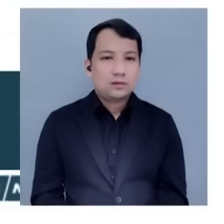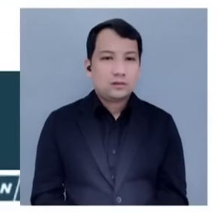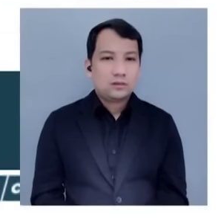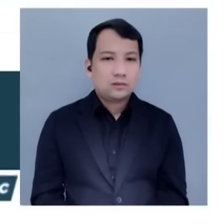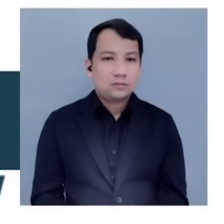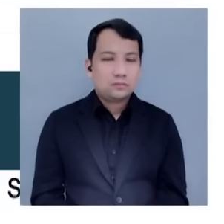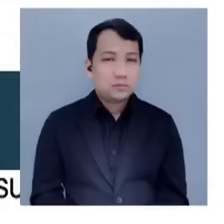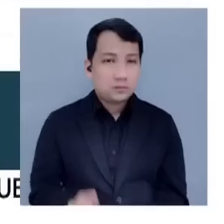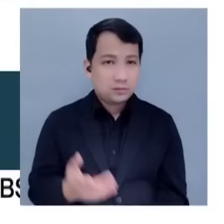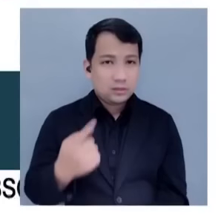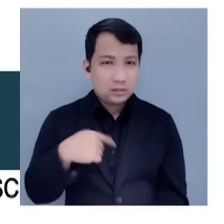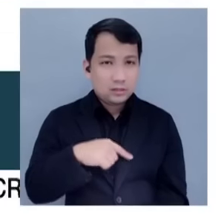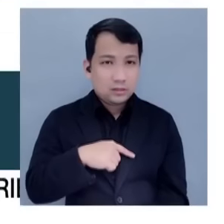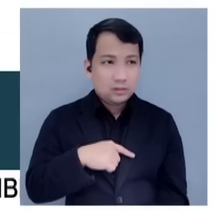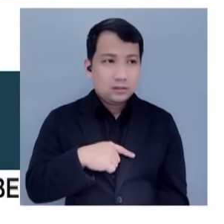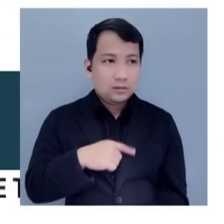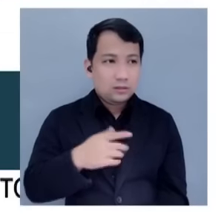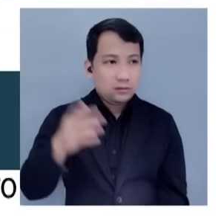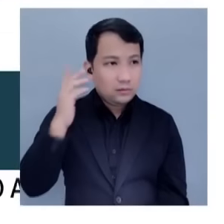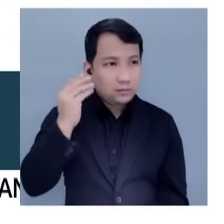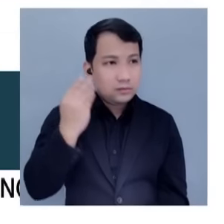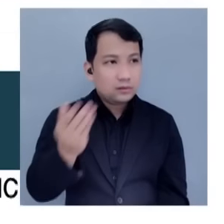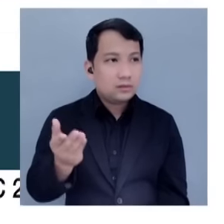it is justified in a sense that